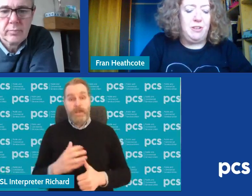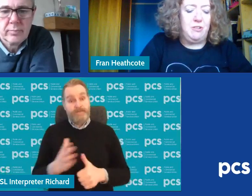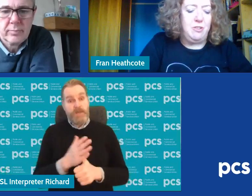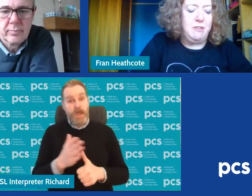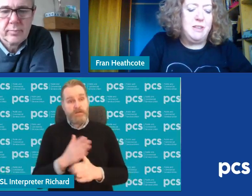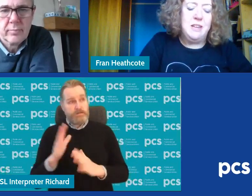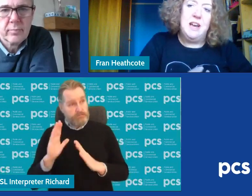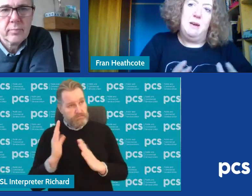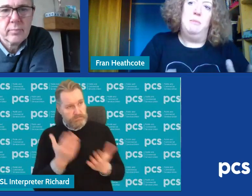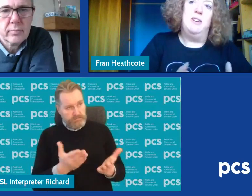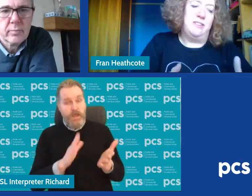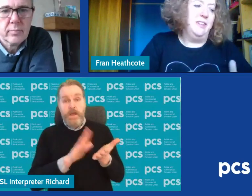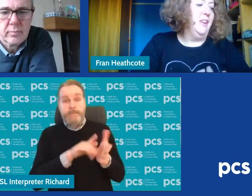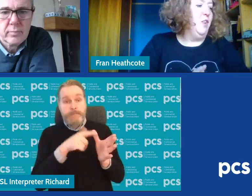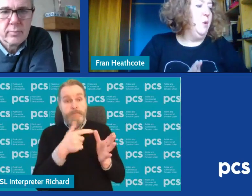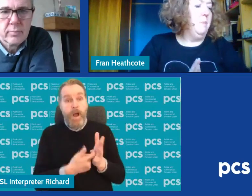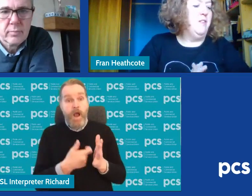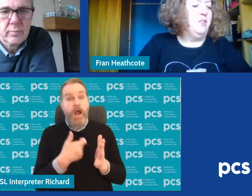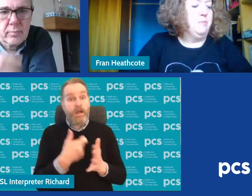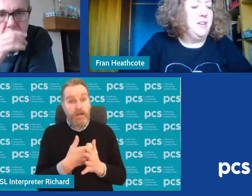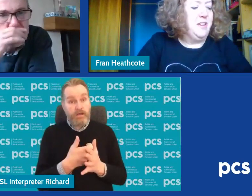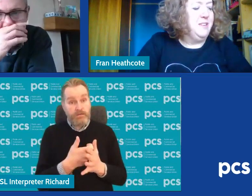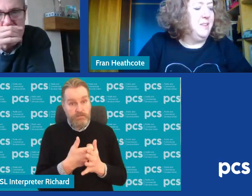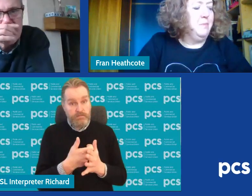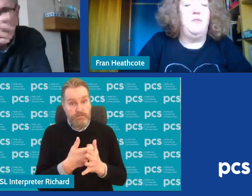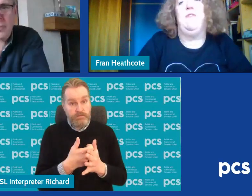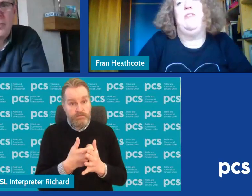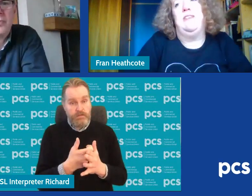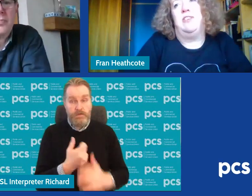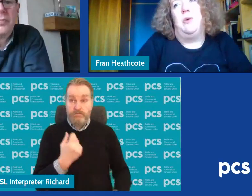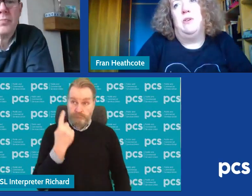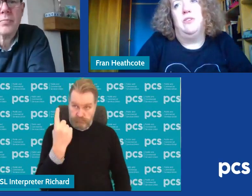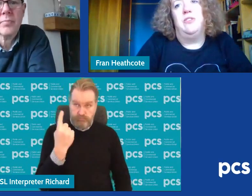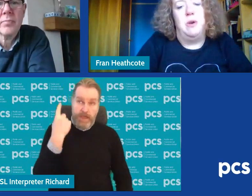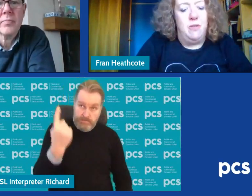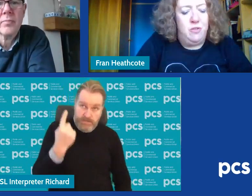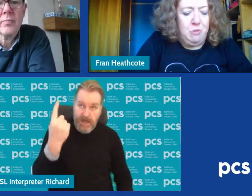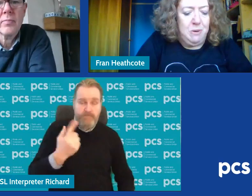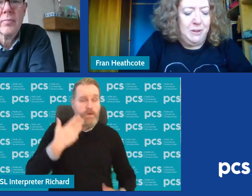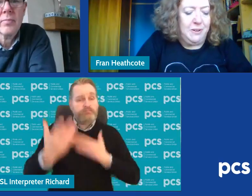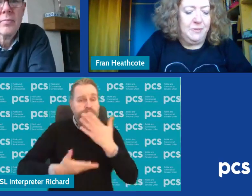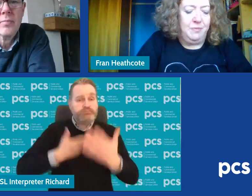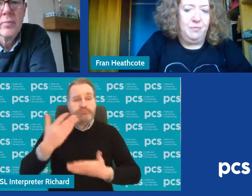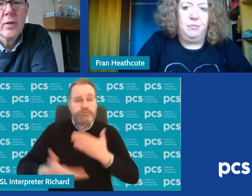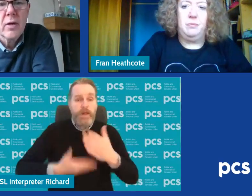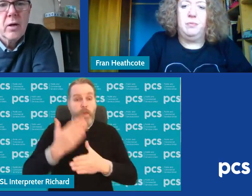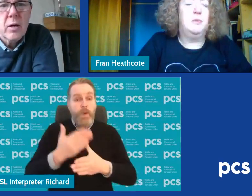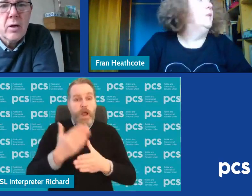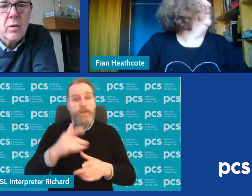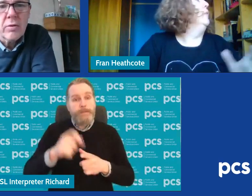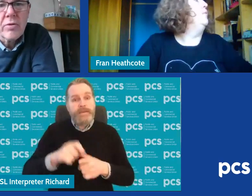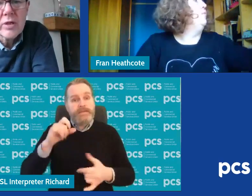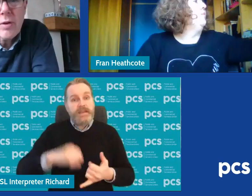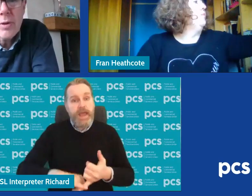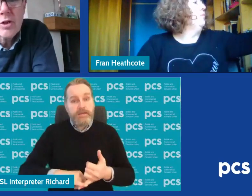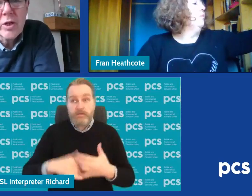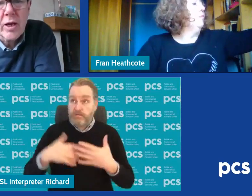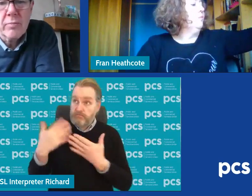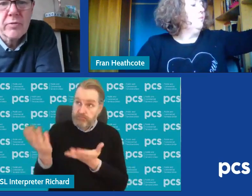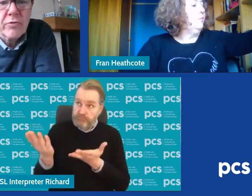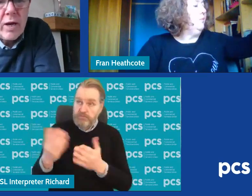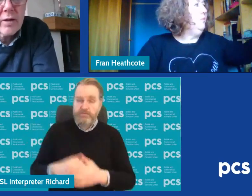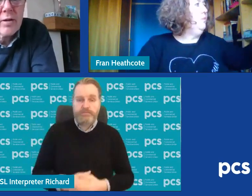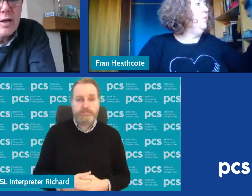General Secretary, and Mark's going to give you a bit of an update in terms of everything that's going on. So over to you, Mark. Well, thanks very